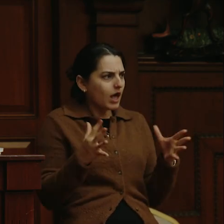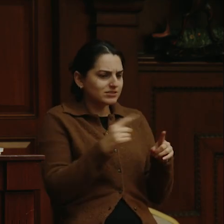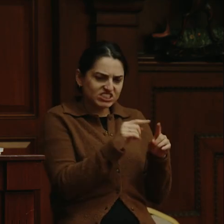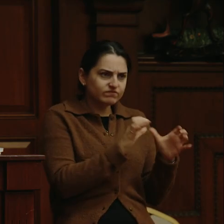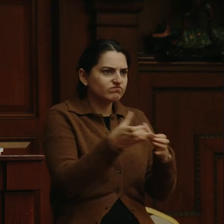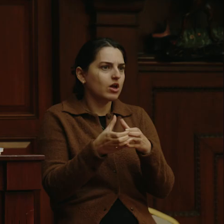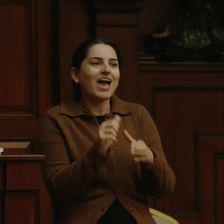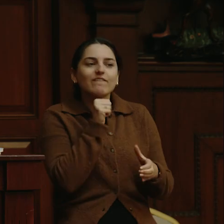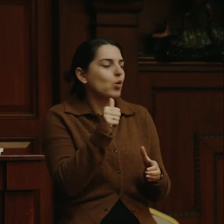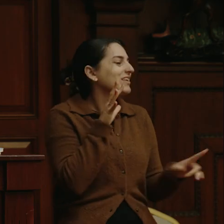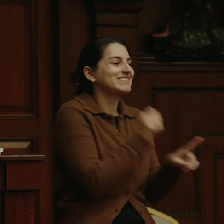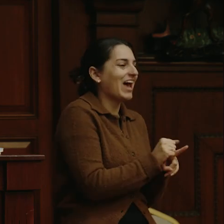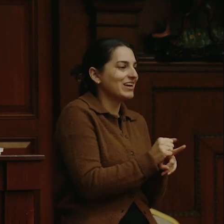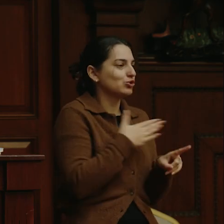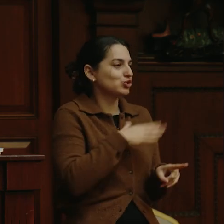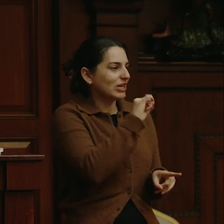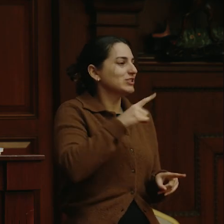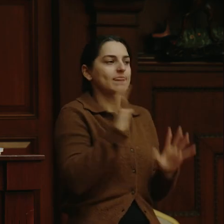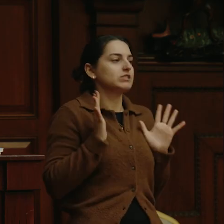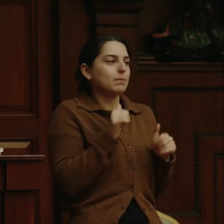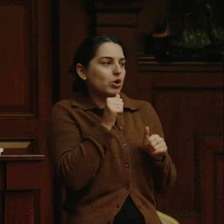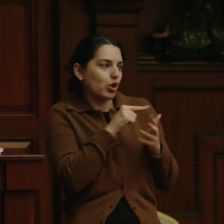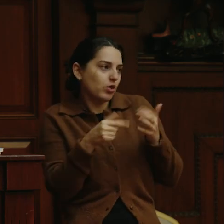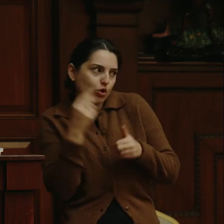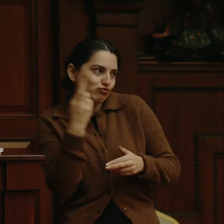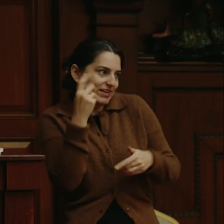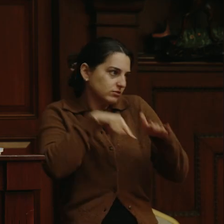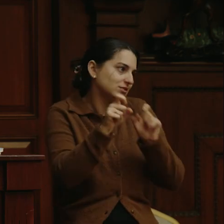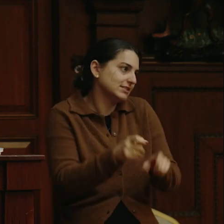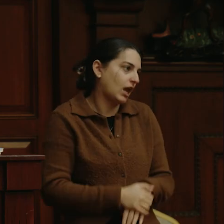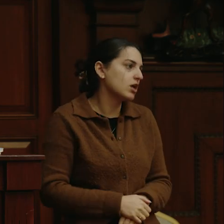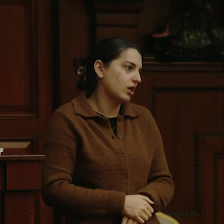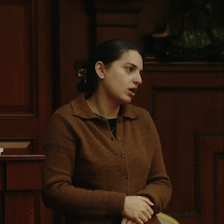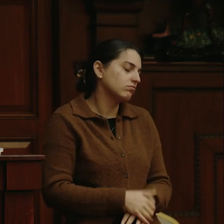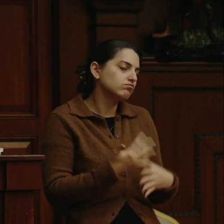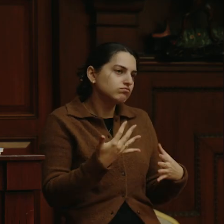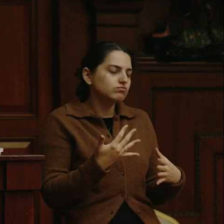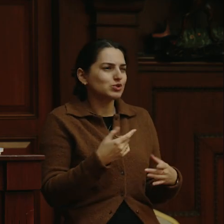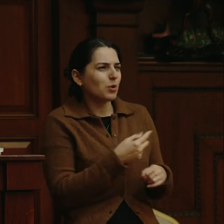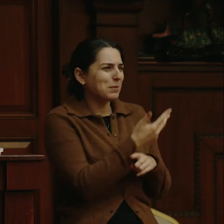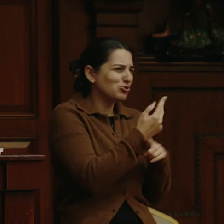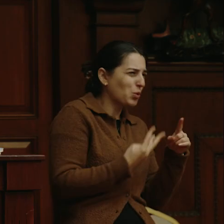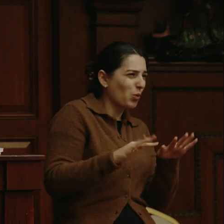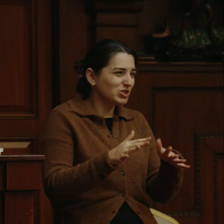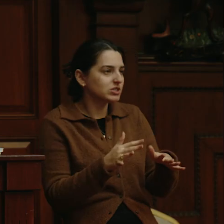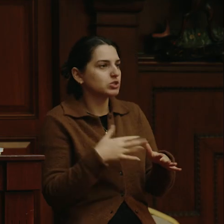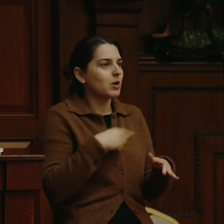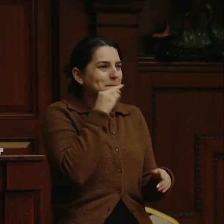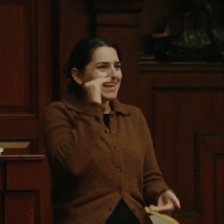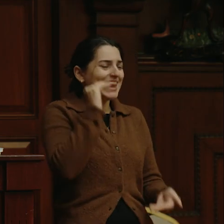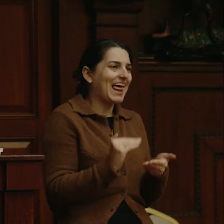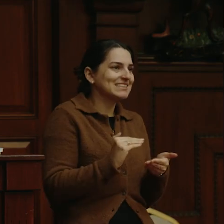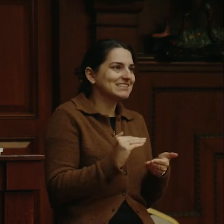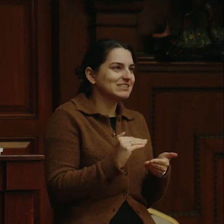was no other diagnoses, so about 3/4 where there's no other diagnosis recorded. So I suppose showing a maybe less,